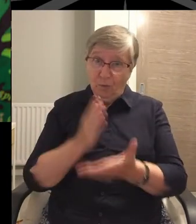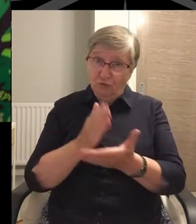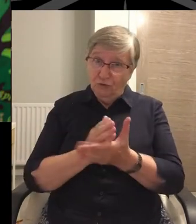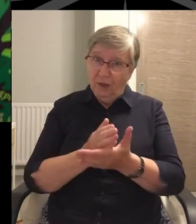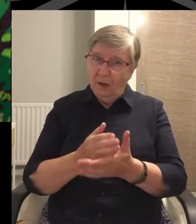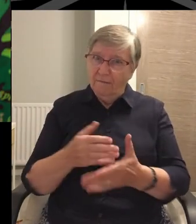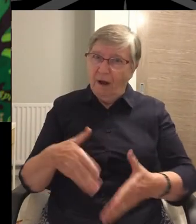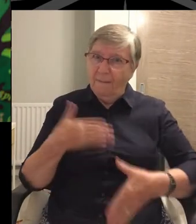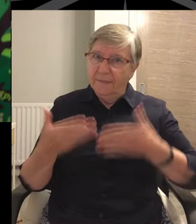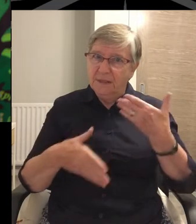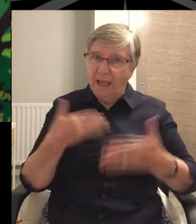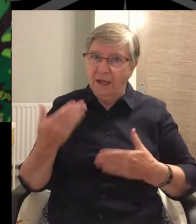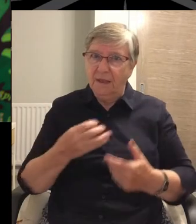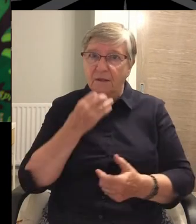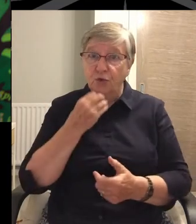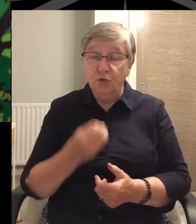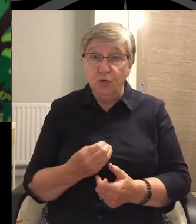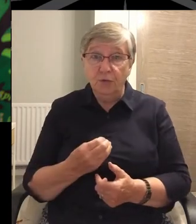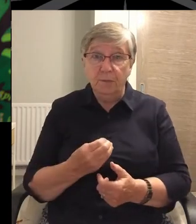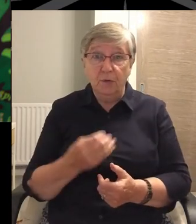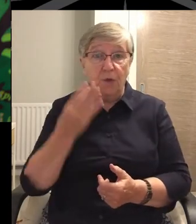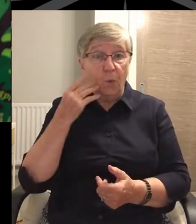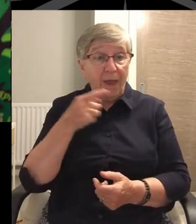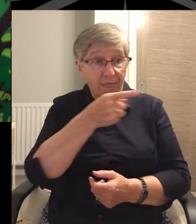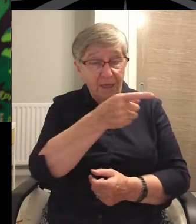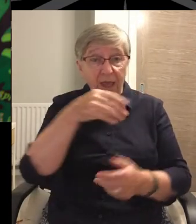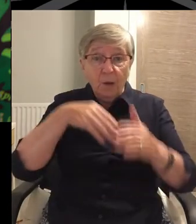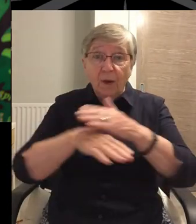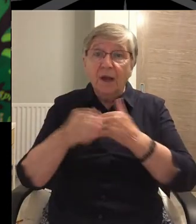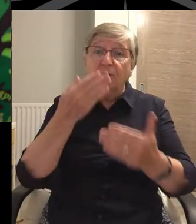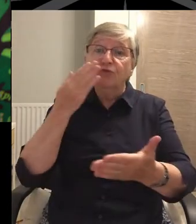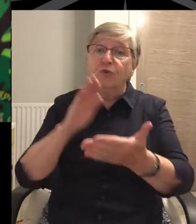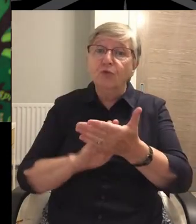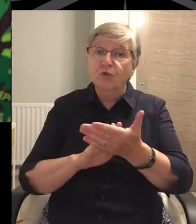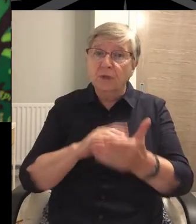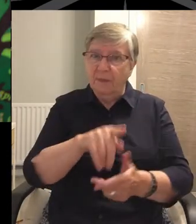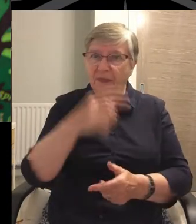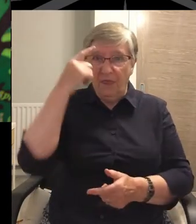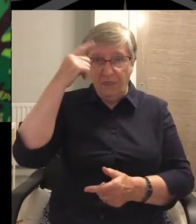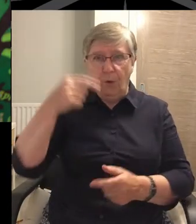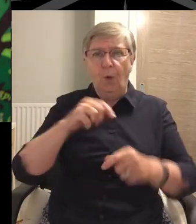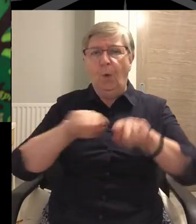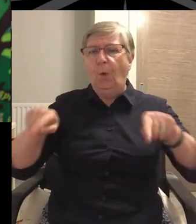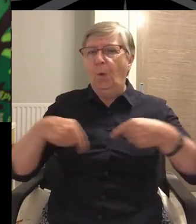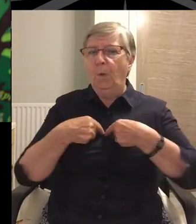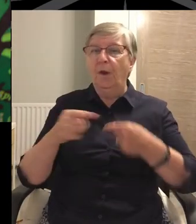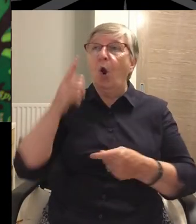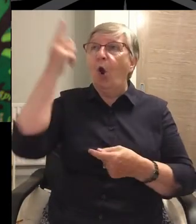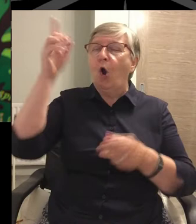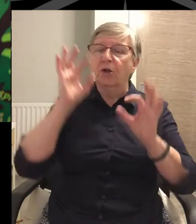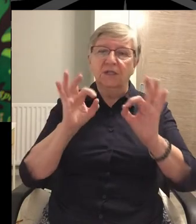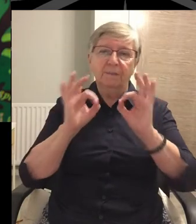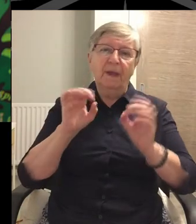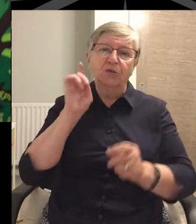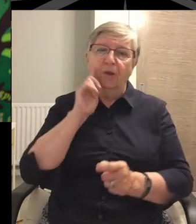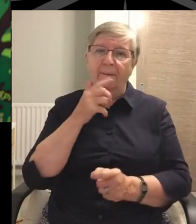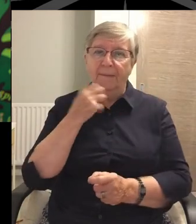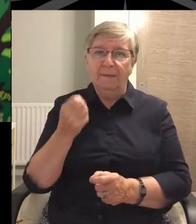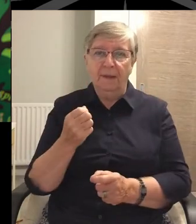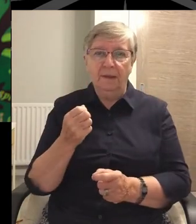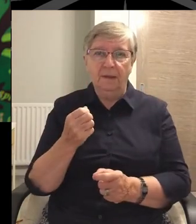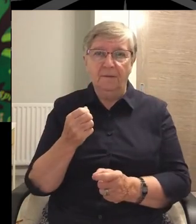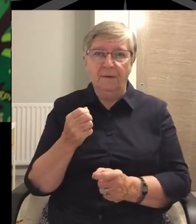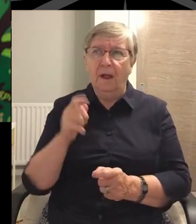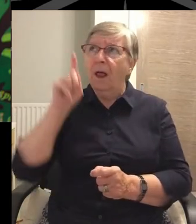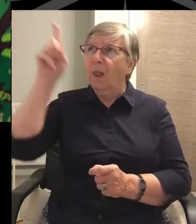that would really have bugged the Jews. You see, because when they had the temple, when they were in Jerusalem, and they were thinking they were God's special people, they were the